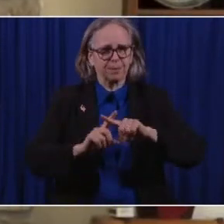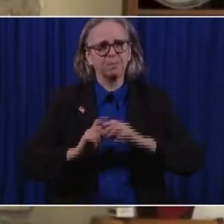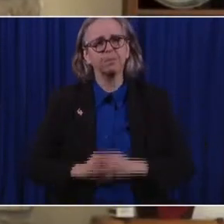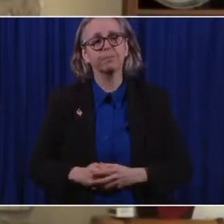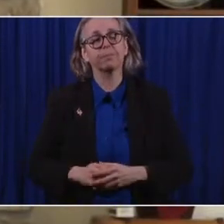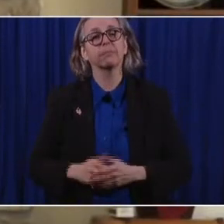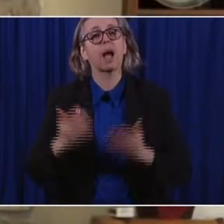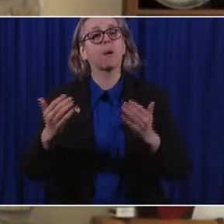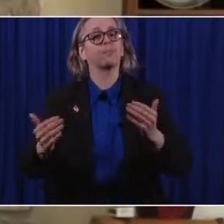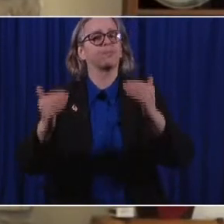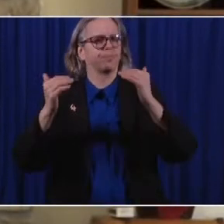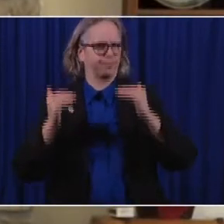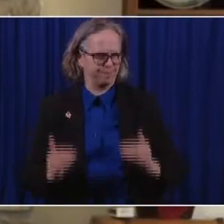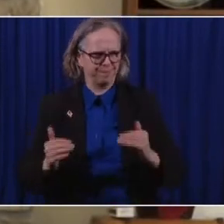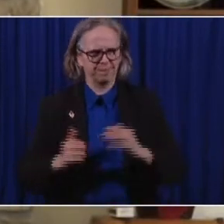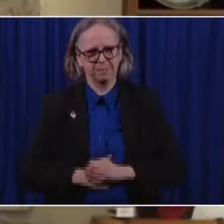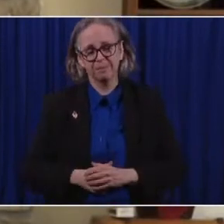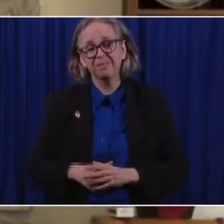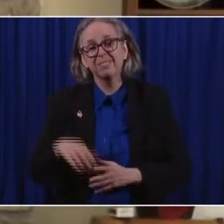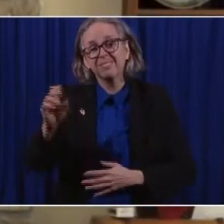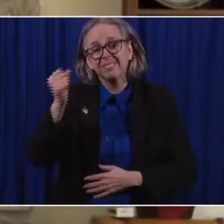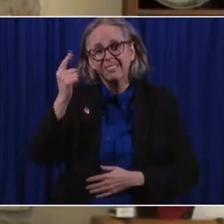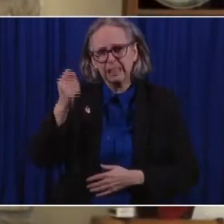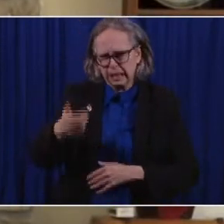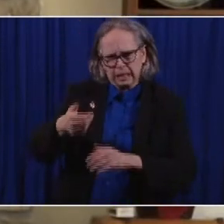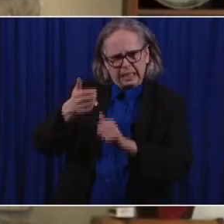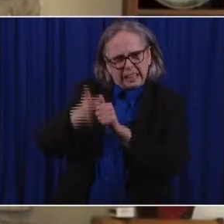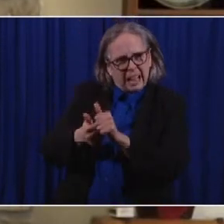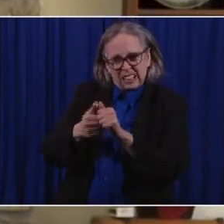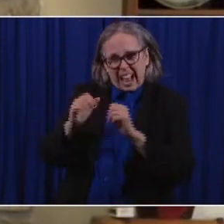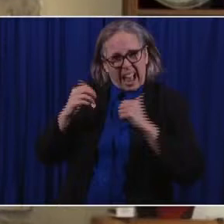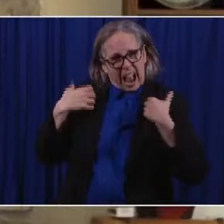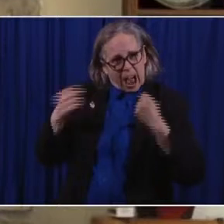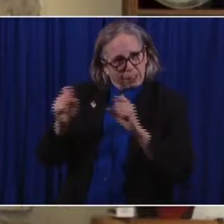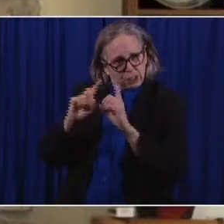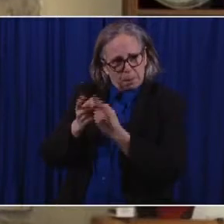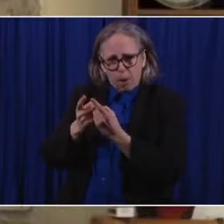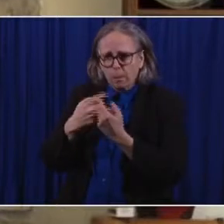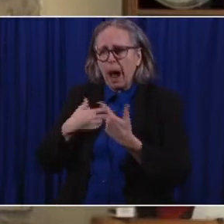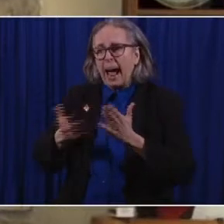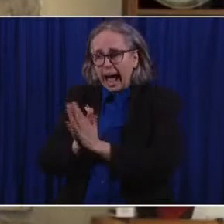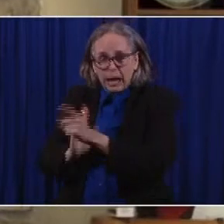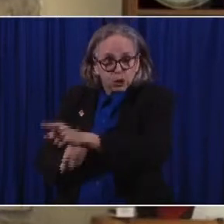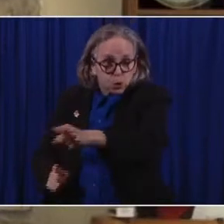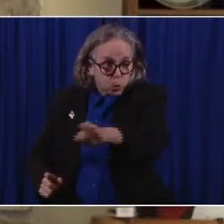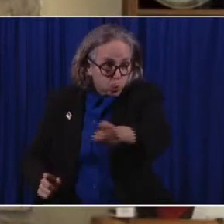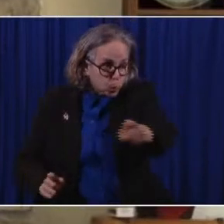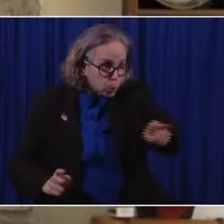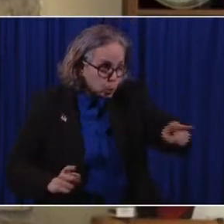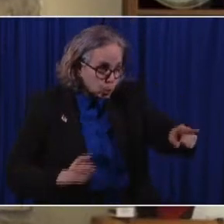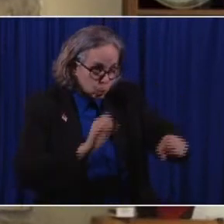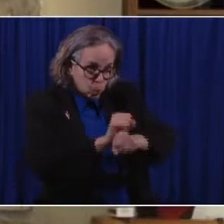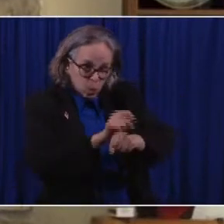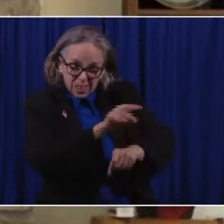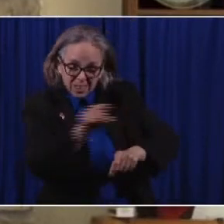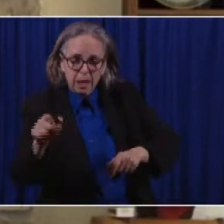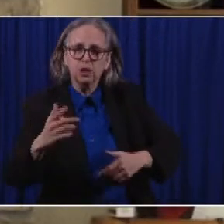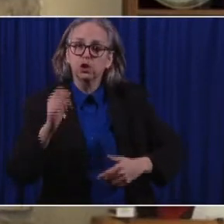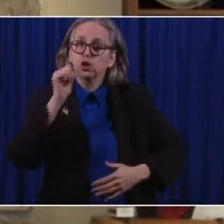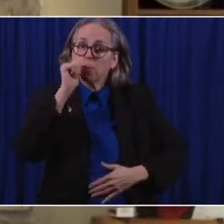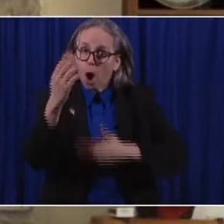department to be up by tomorrow morning on their webpage with the locations in their particular